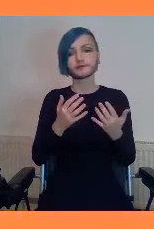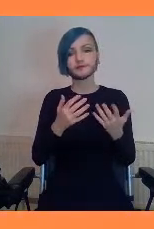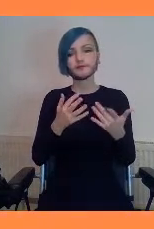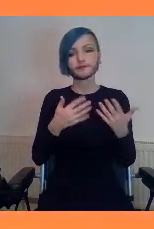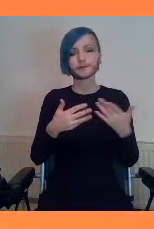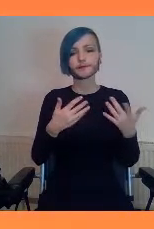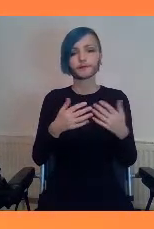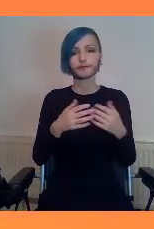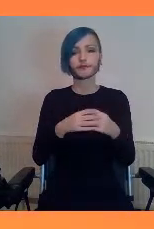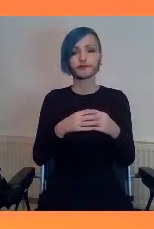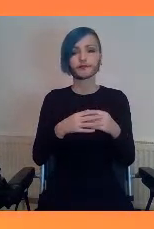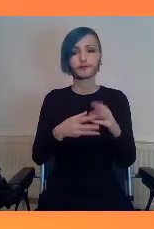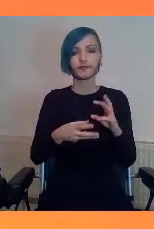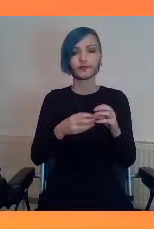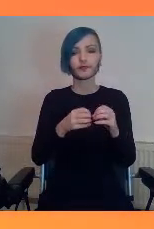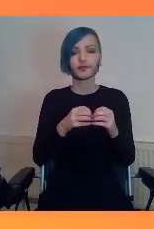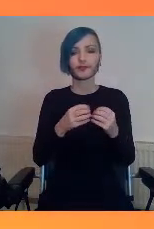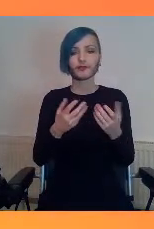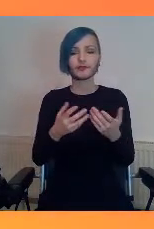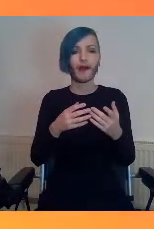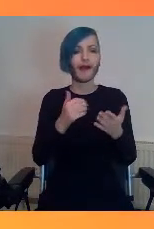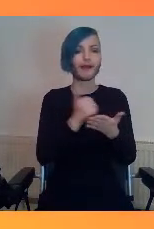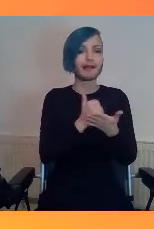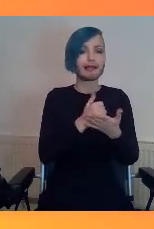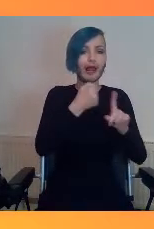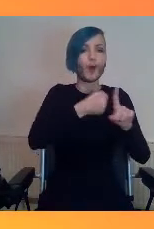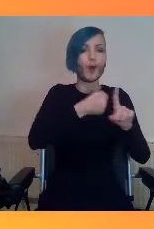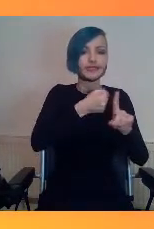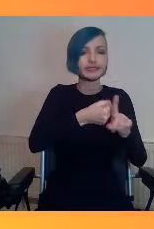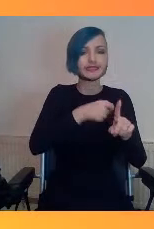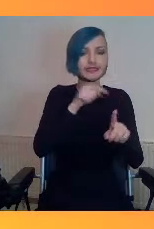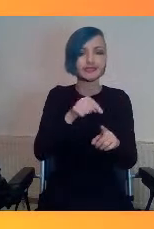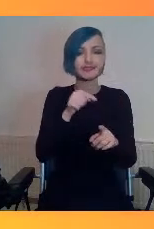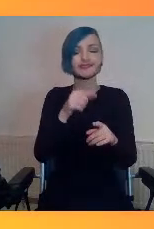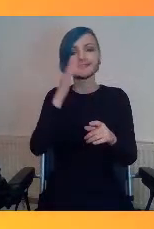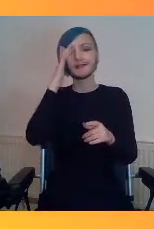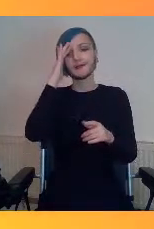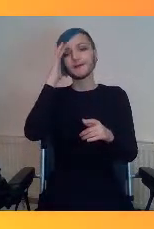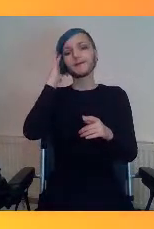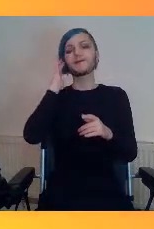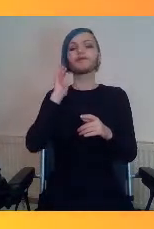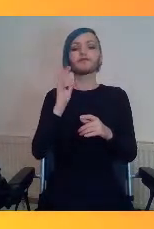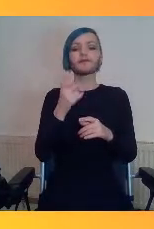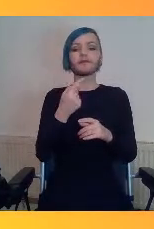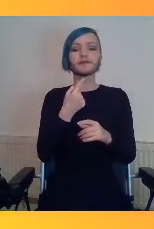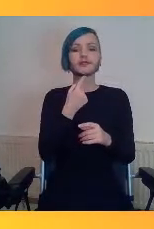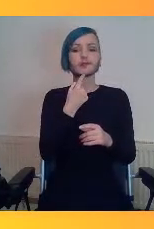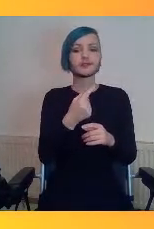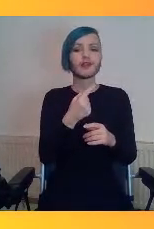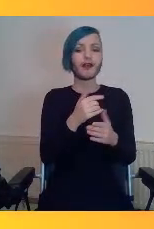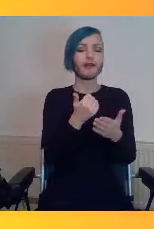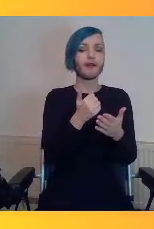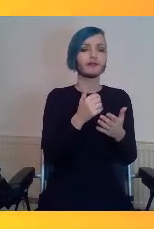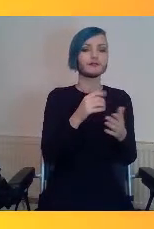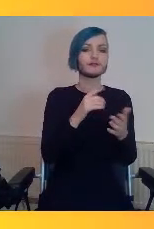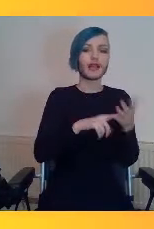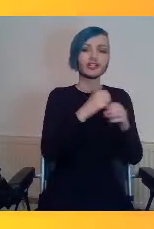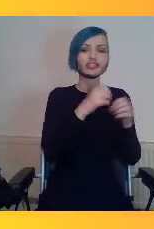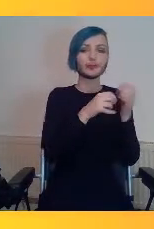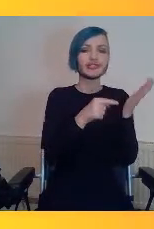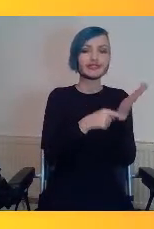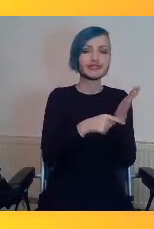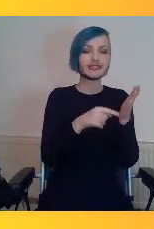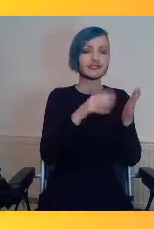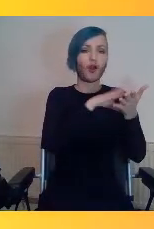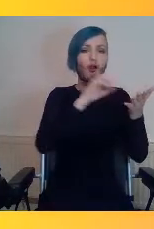gay lobby and so on, that we should put it down and revise it from the very beginning.